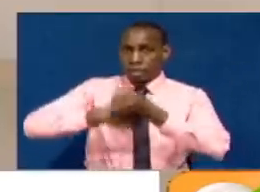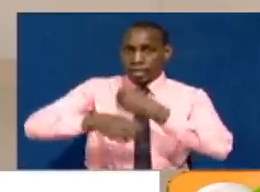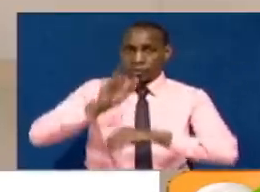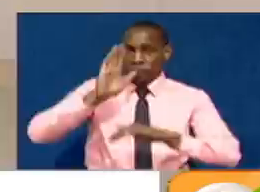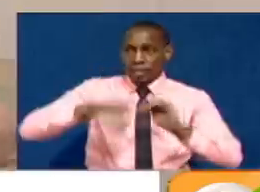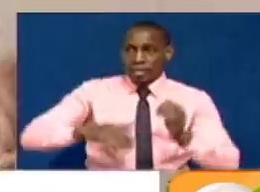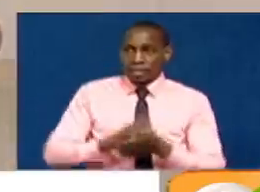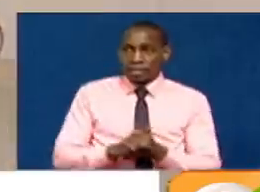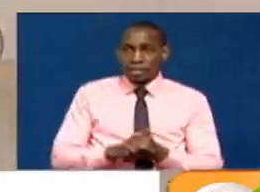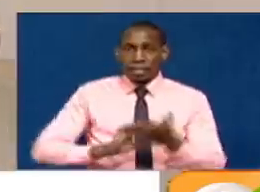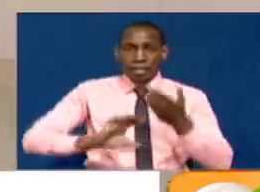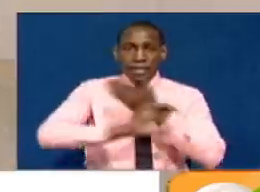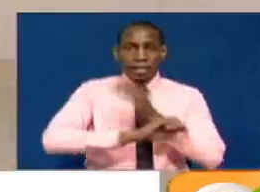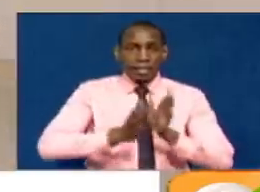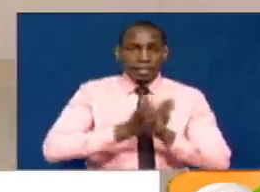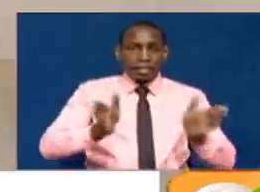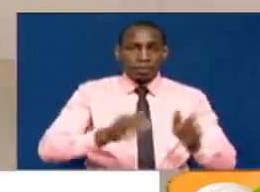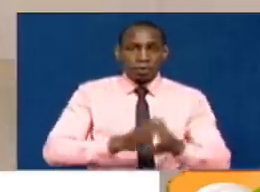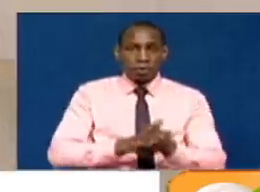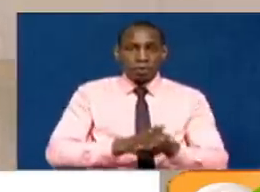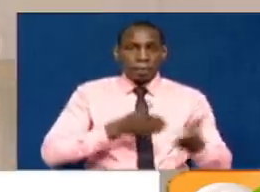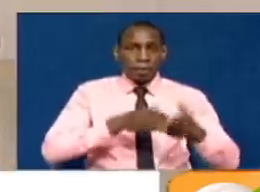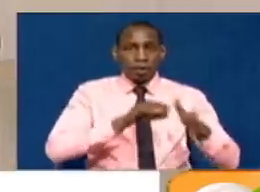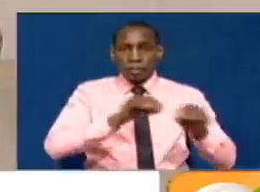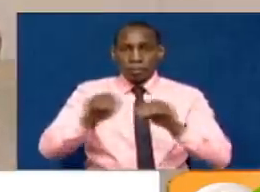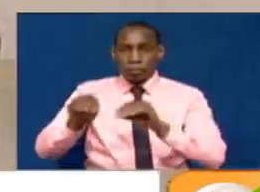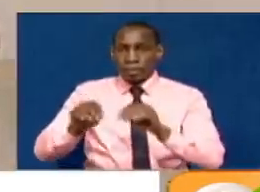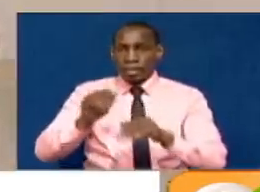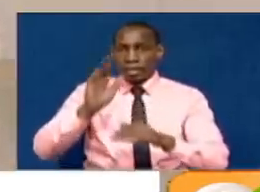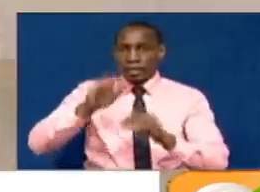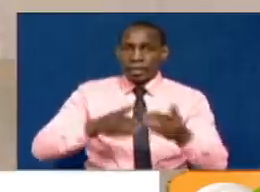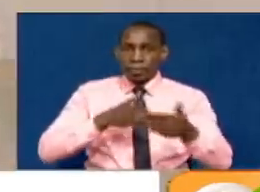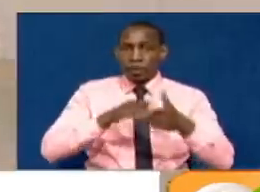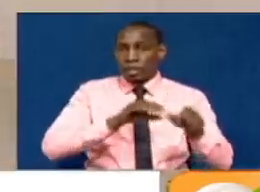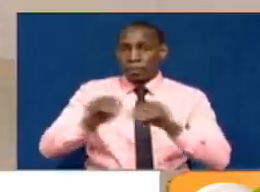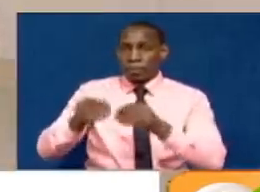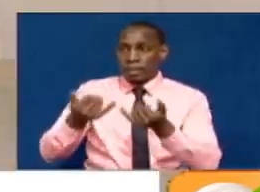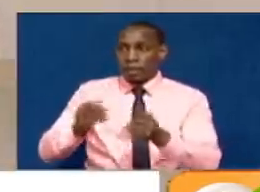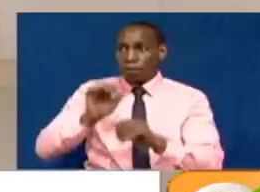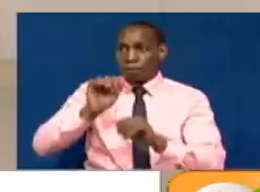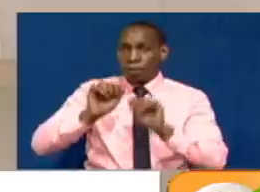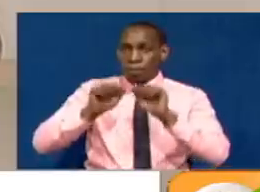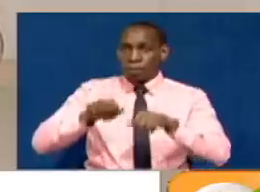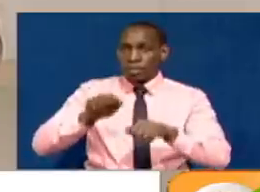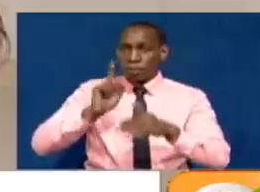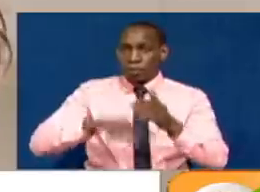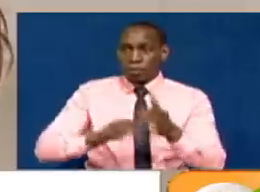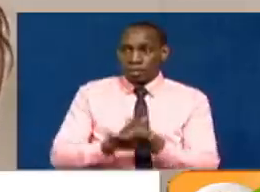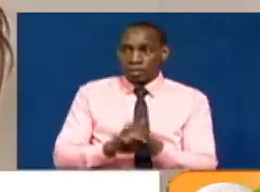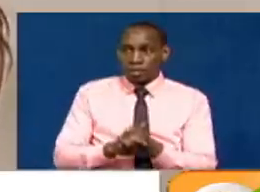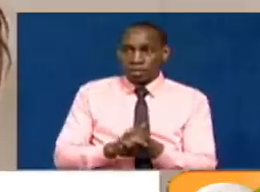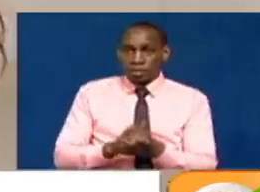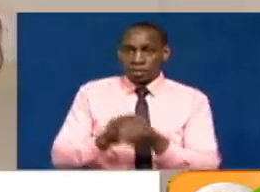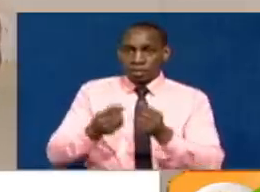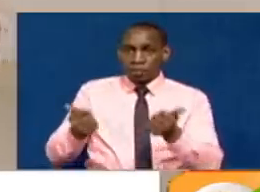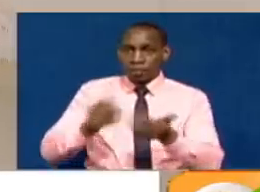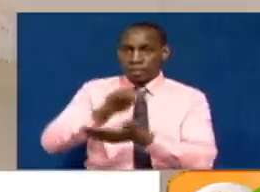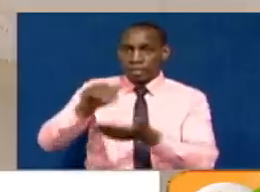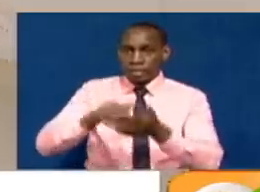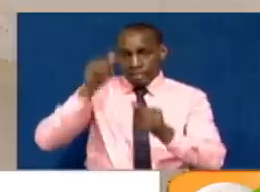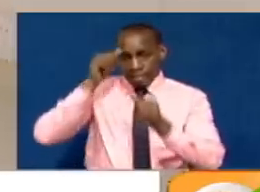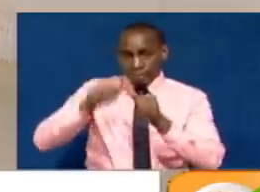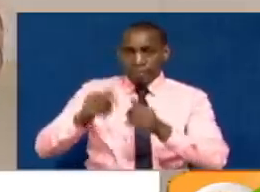than countrywide or nationwide lockdowns, rather than restriction of movement, you can now, you know, deal with little epicenters. Remember